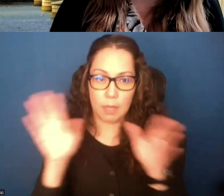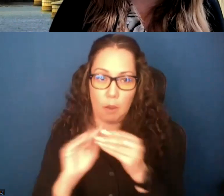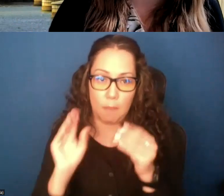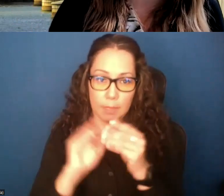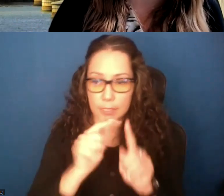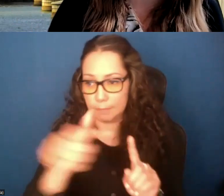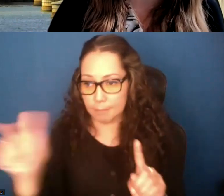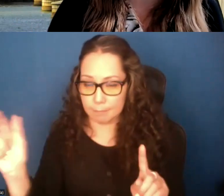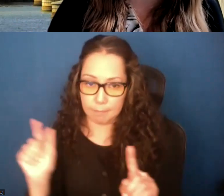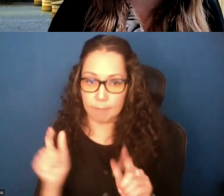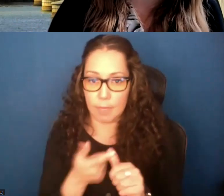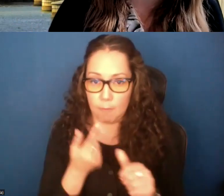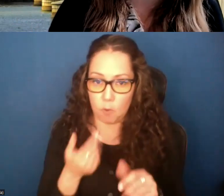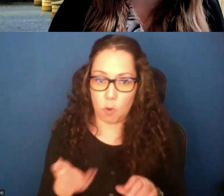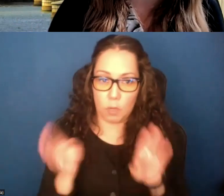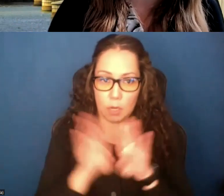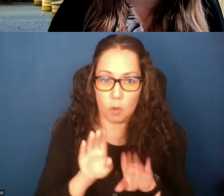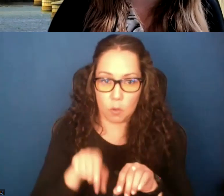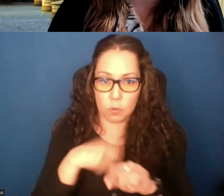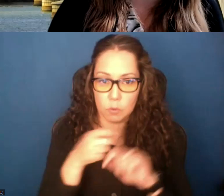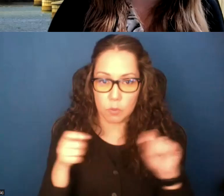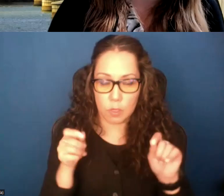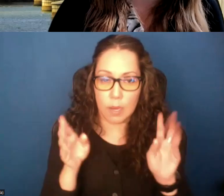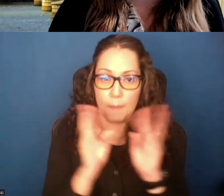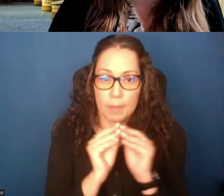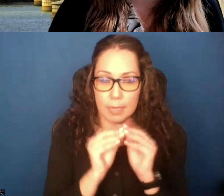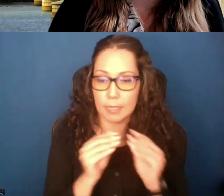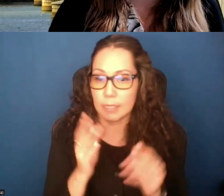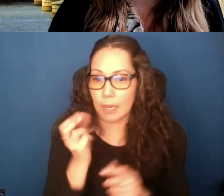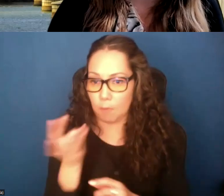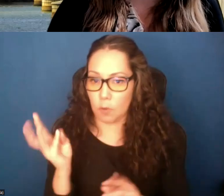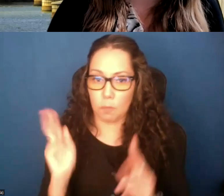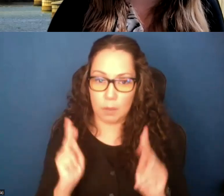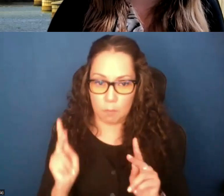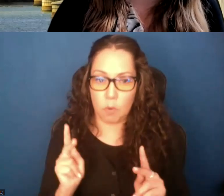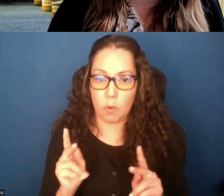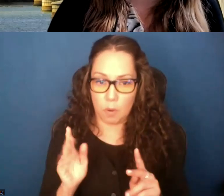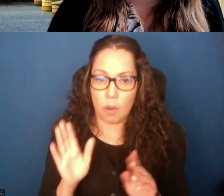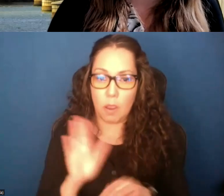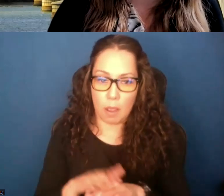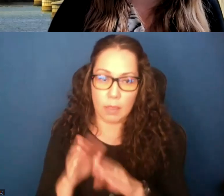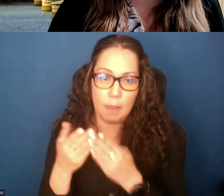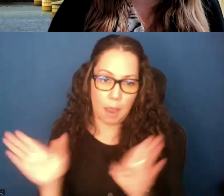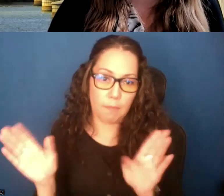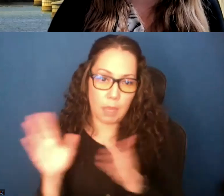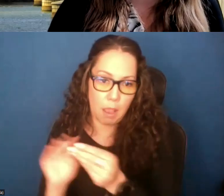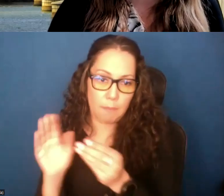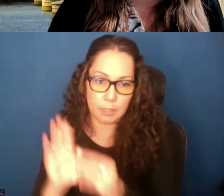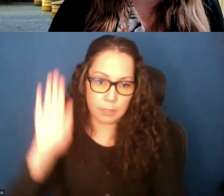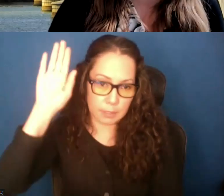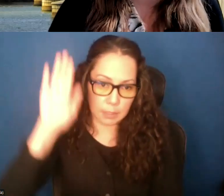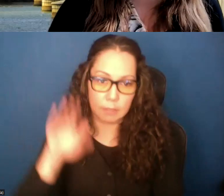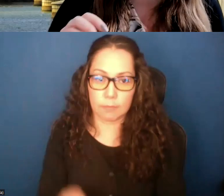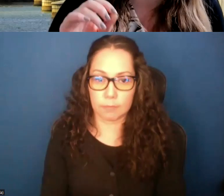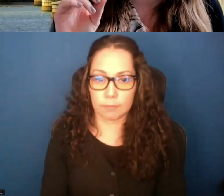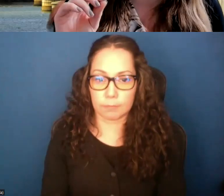today. I do see we have a couple people with their hands raised in the public comment. Um, we'll start with R-A